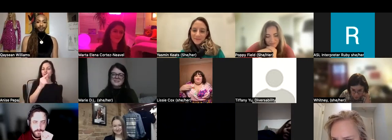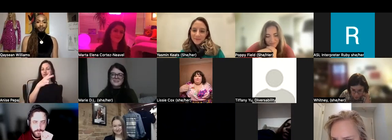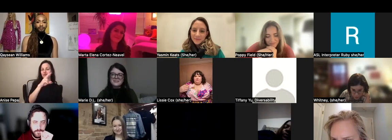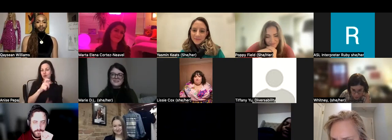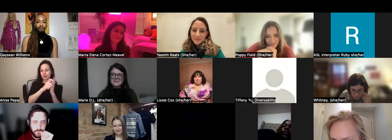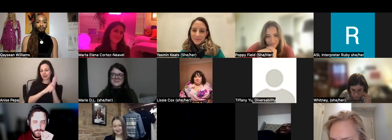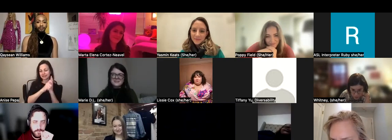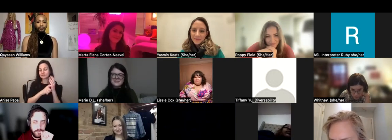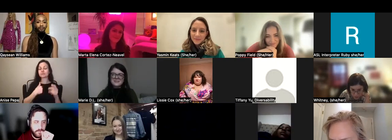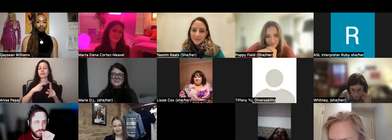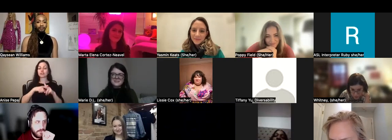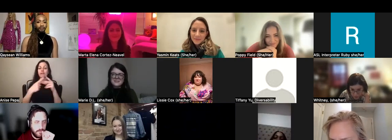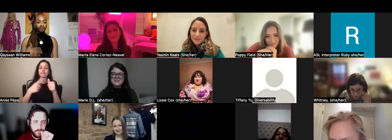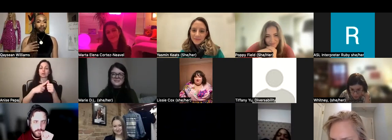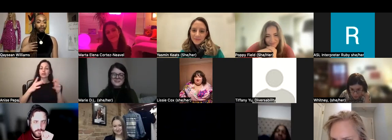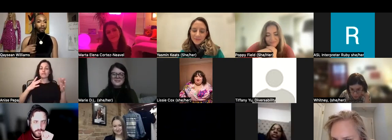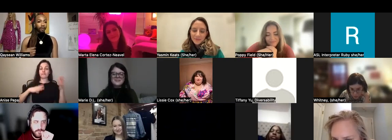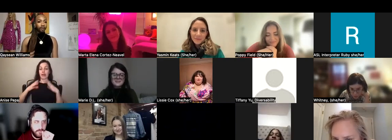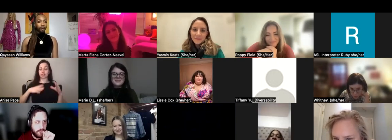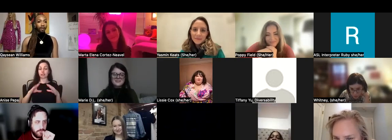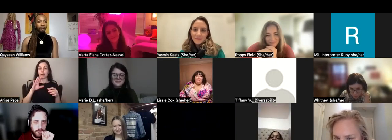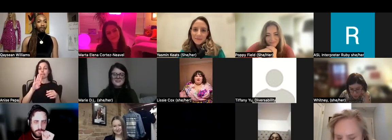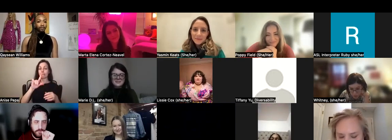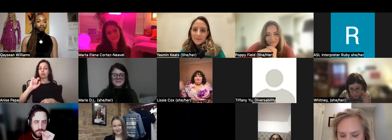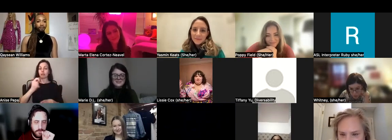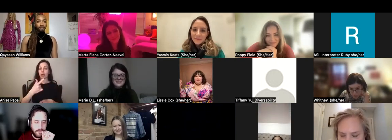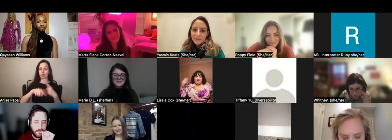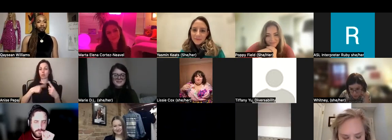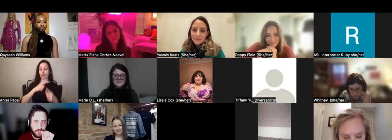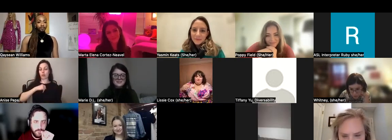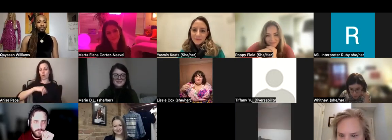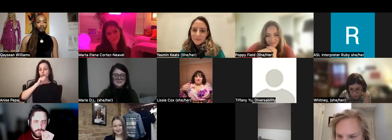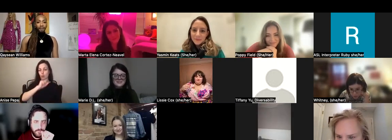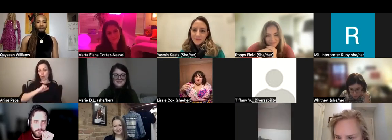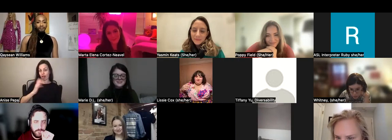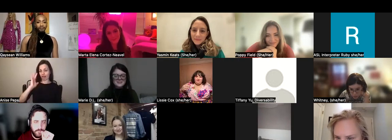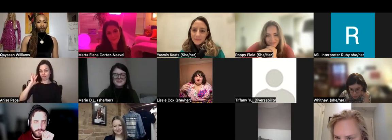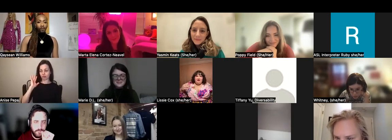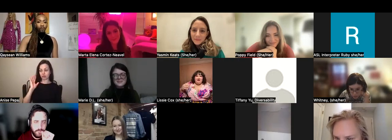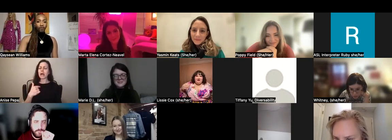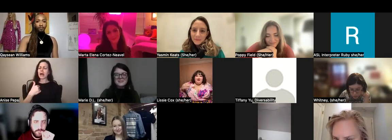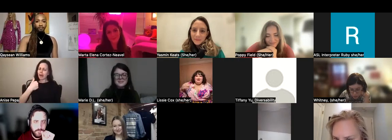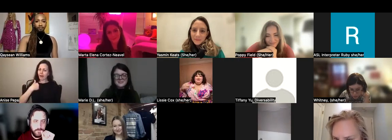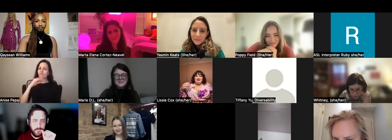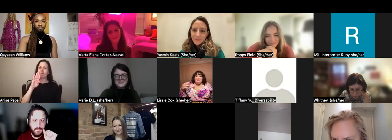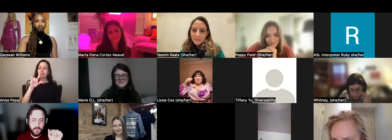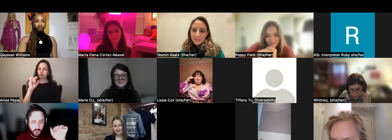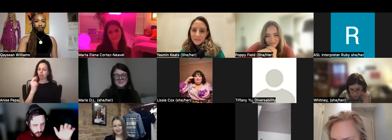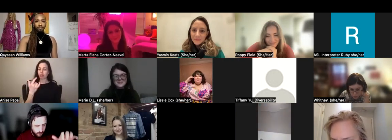first fashion blog when I was 12, like, and now I have a blog, I don't use it as often.